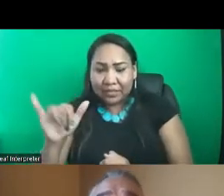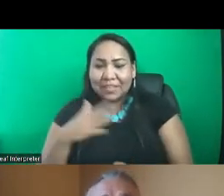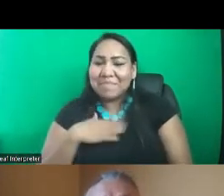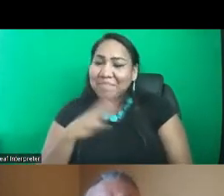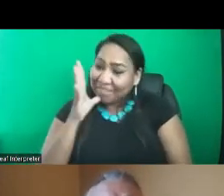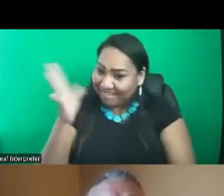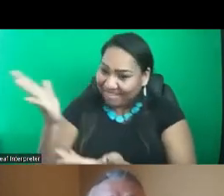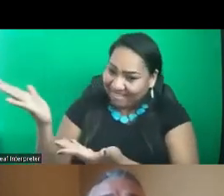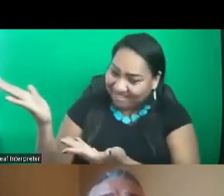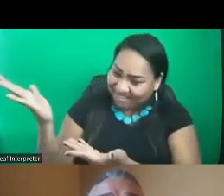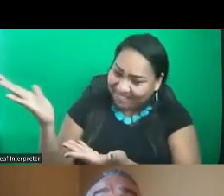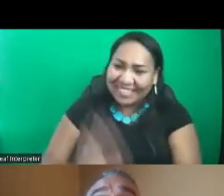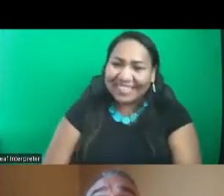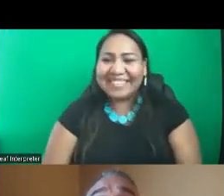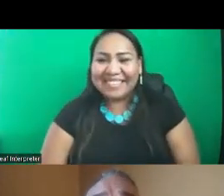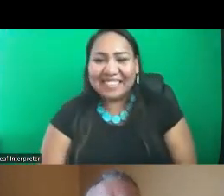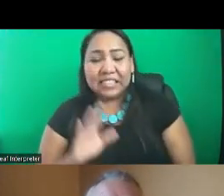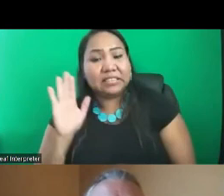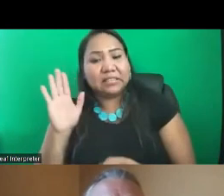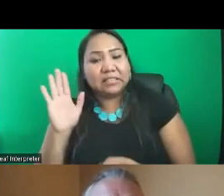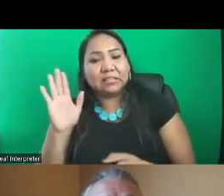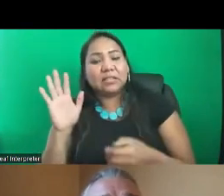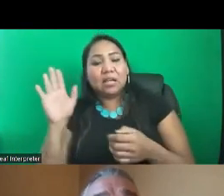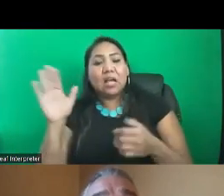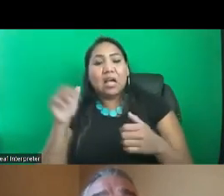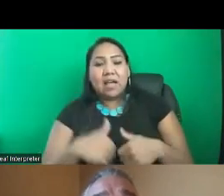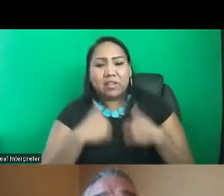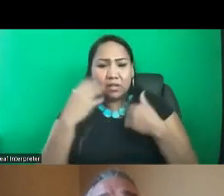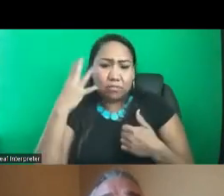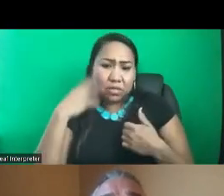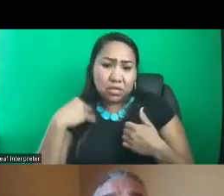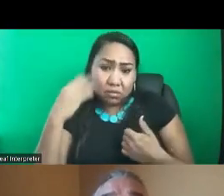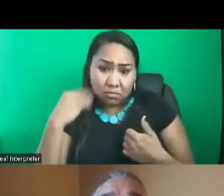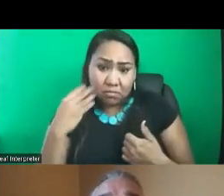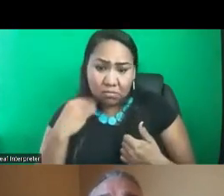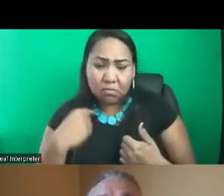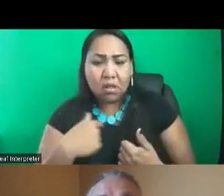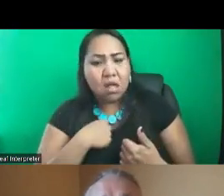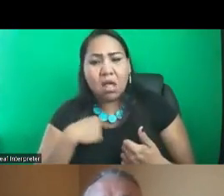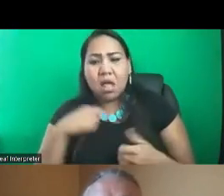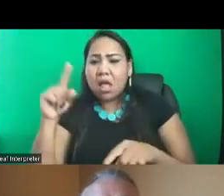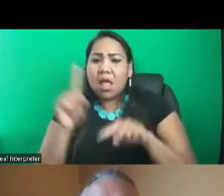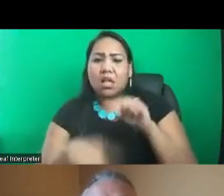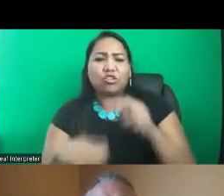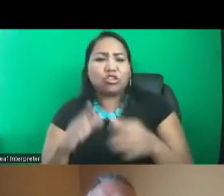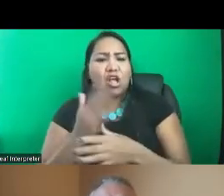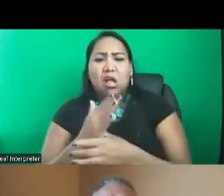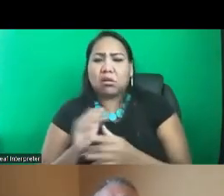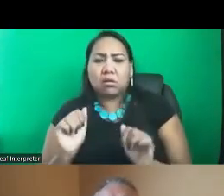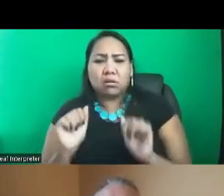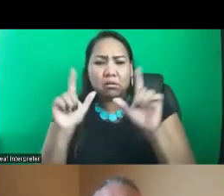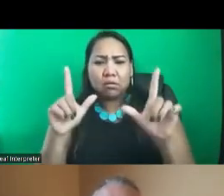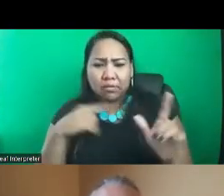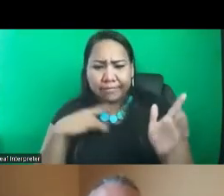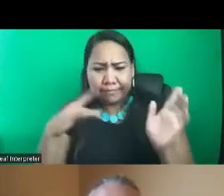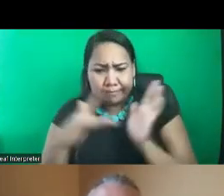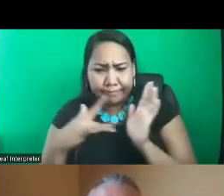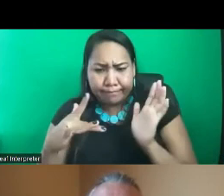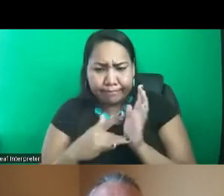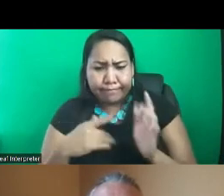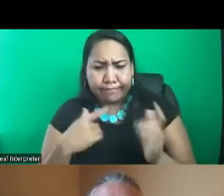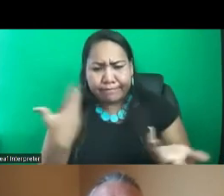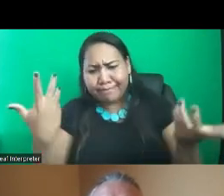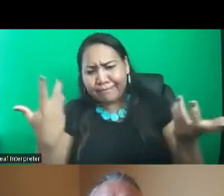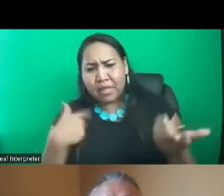life experience, unfortunately, I'm not allowed to share my screen. So I did have photos of the Pine Ridge Indian School